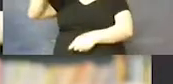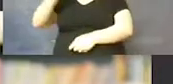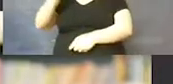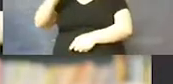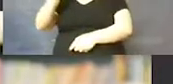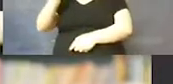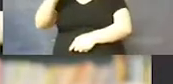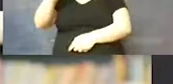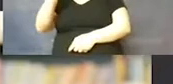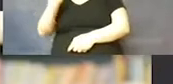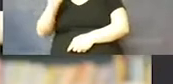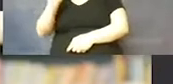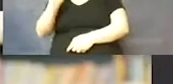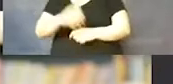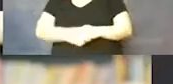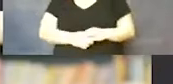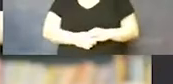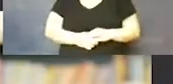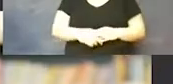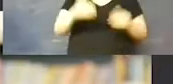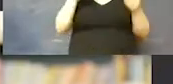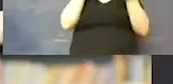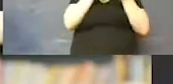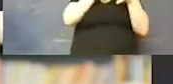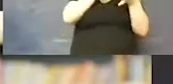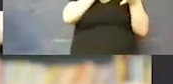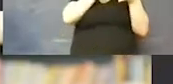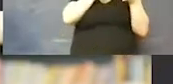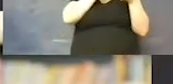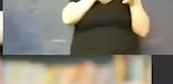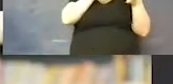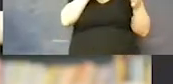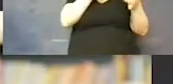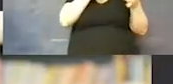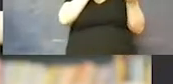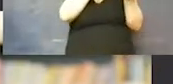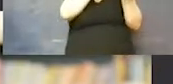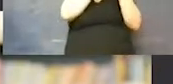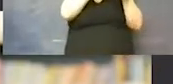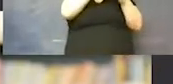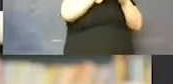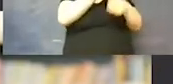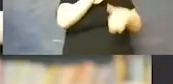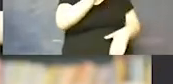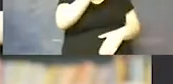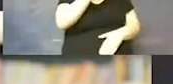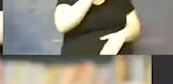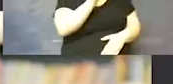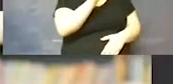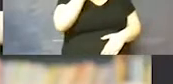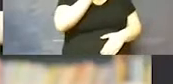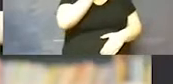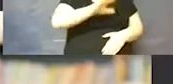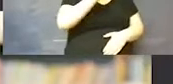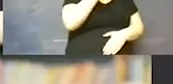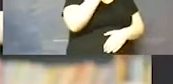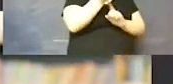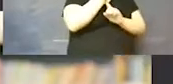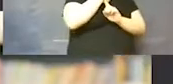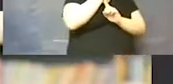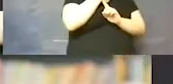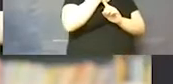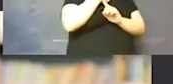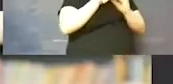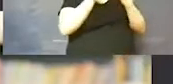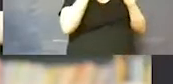So a close contact is defined as a person who was within six feet for approximately 15 minutes or more during